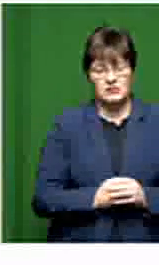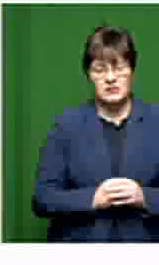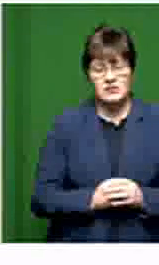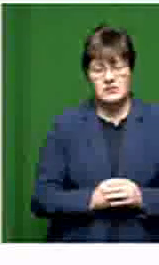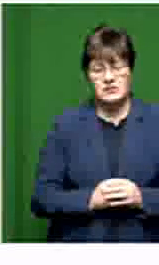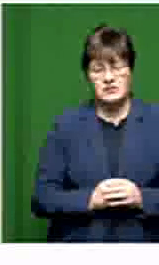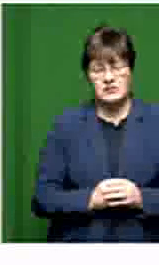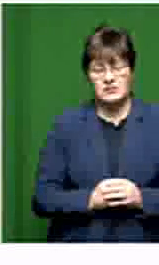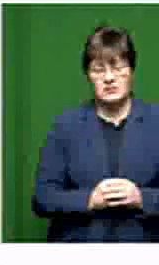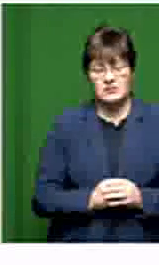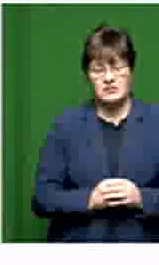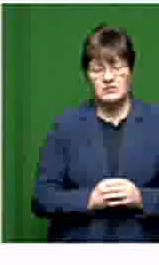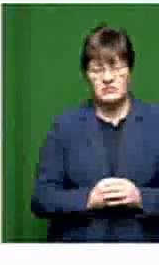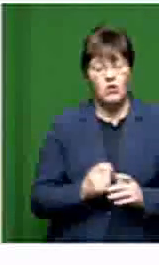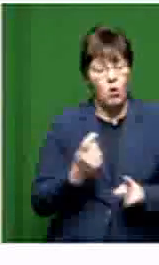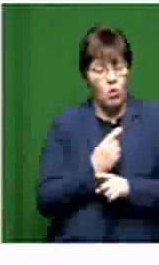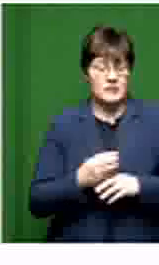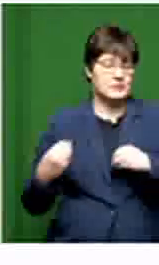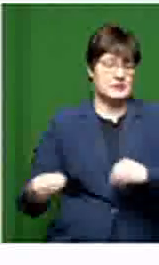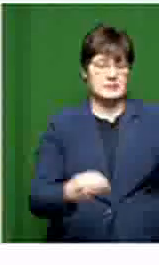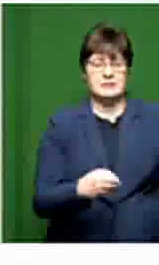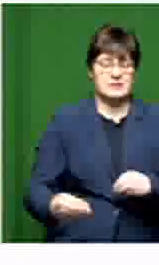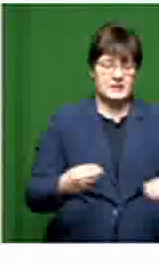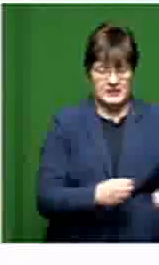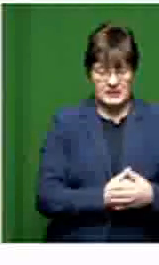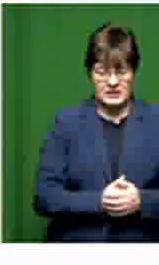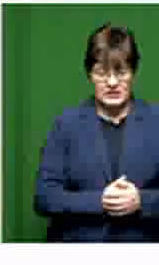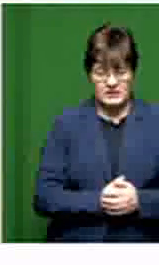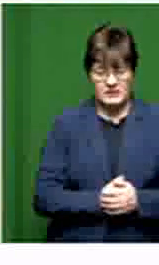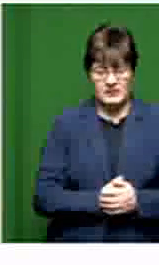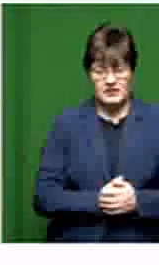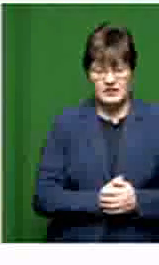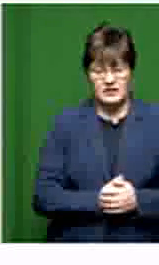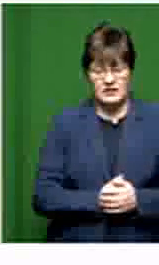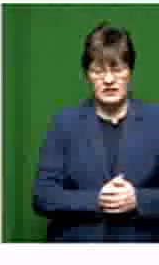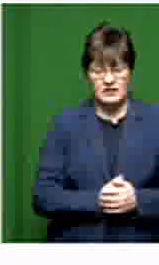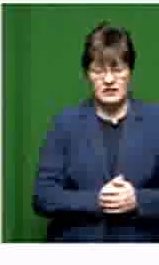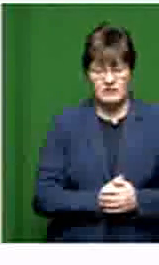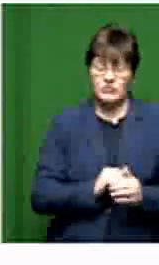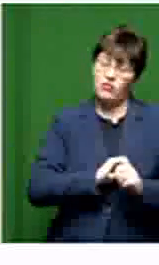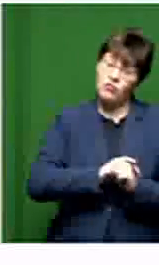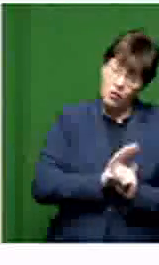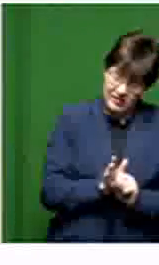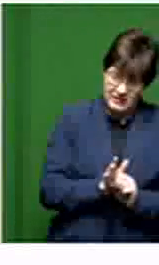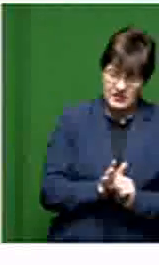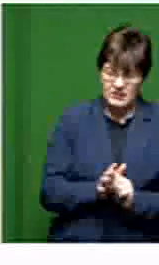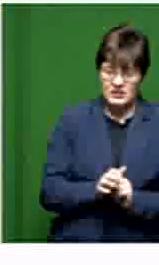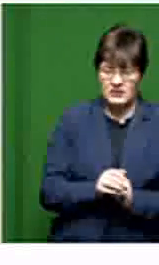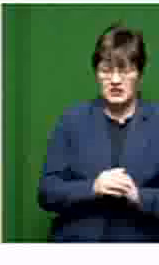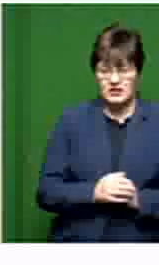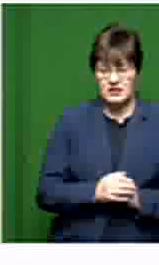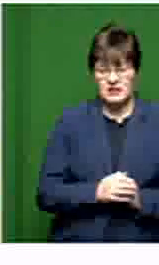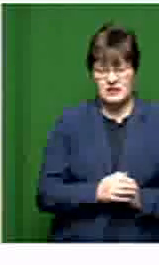we always, on the go. In terms of COVID, like